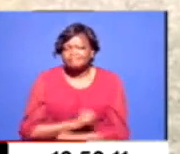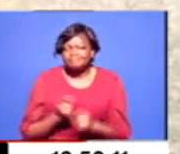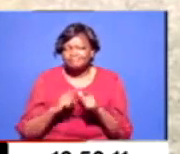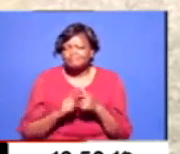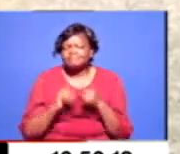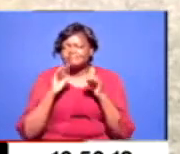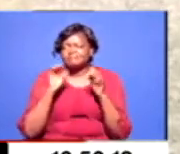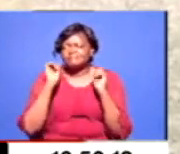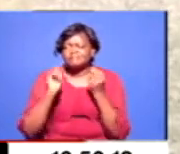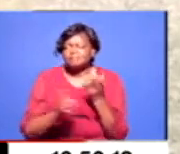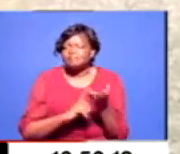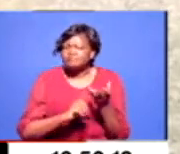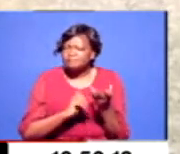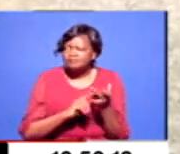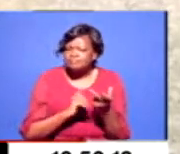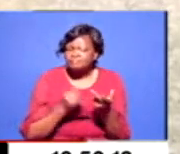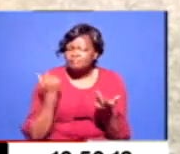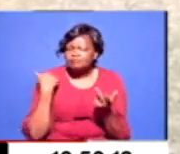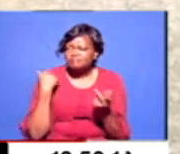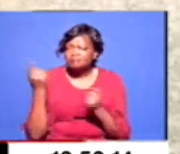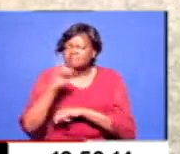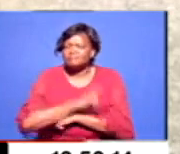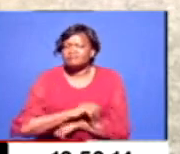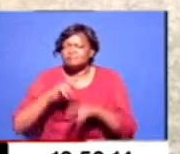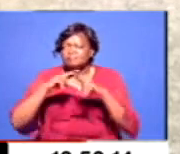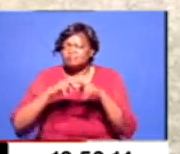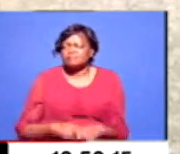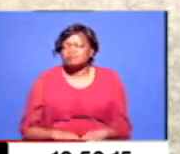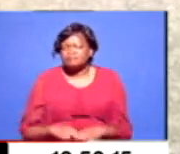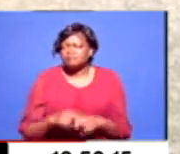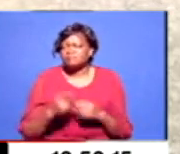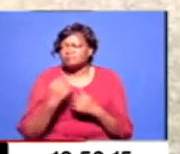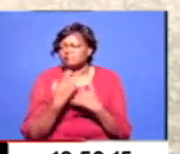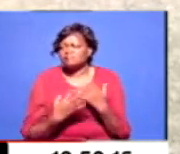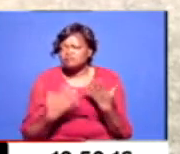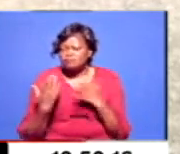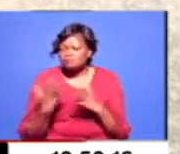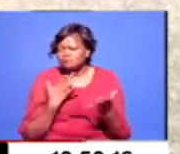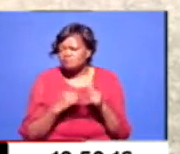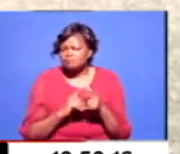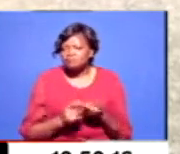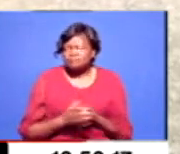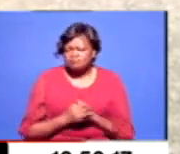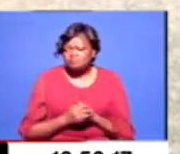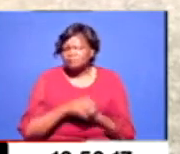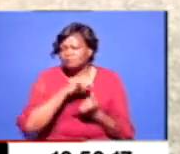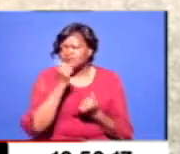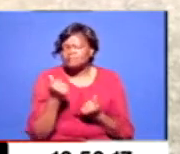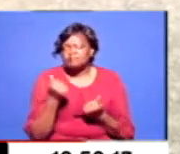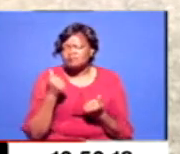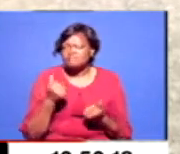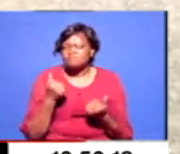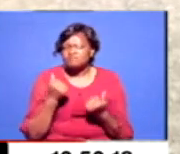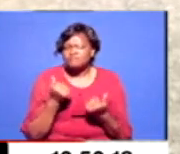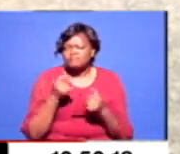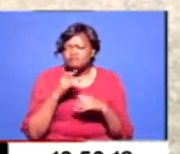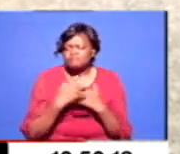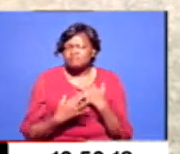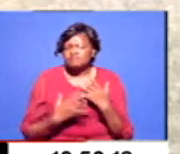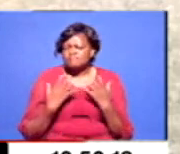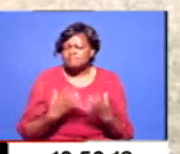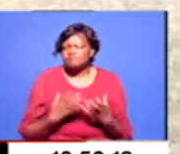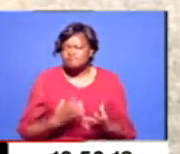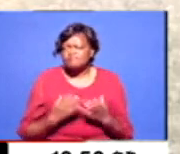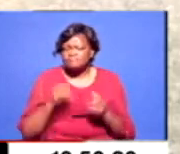you calculate the number of days, depending on the flow, there is a lady with a heavy flow. Mm-hmm. She can even flow for 4 days. Mm-hmm.